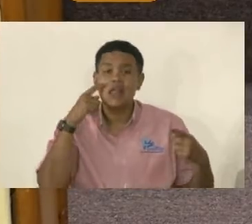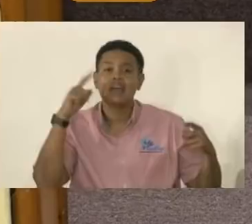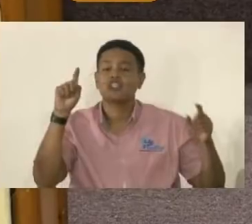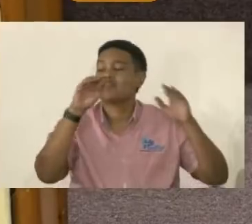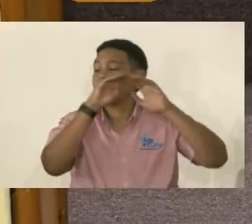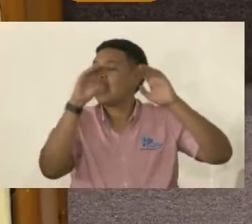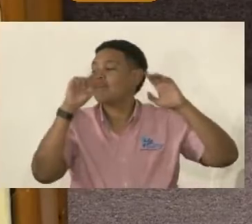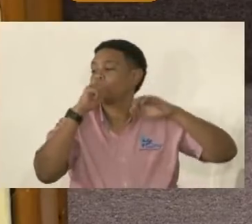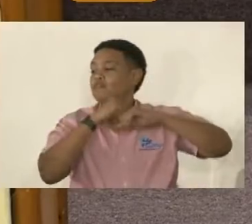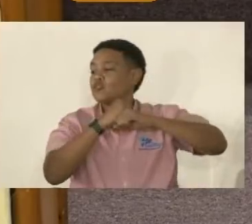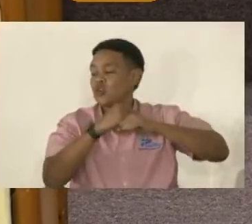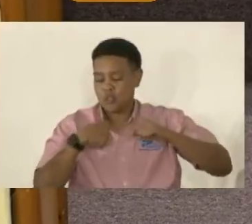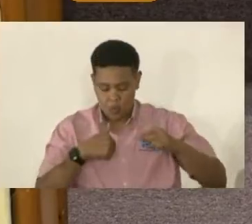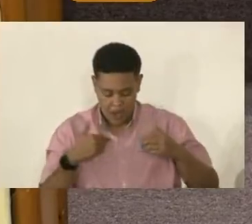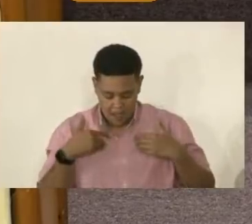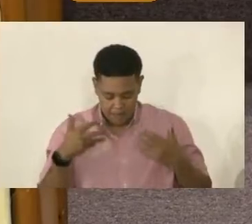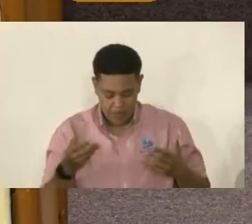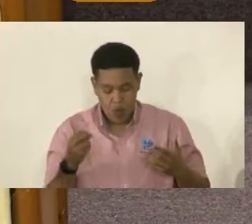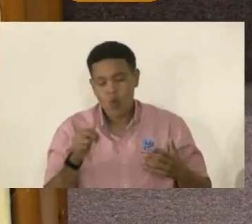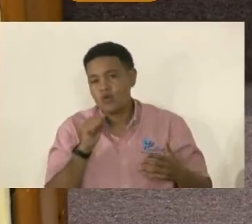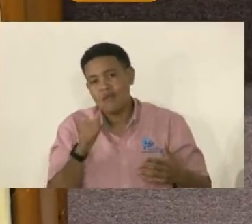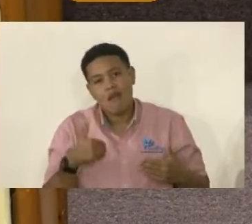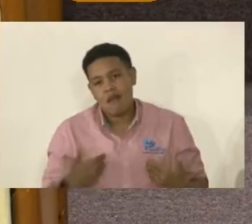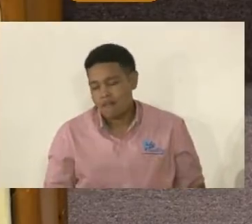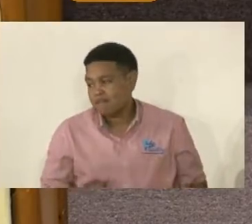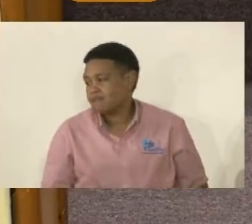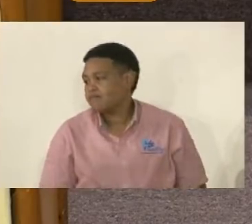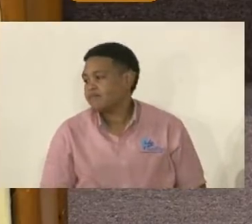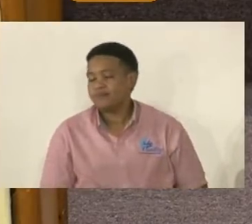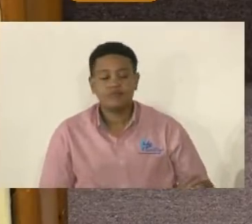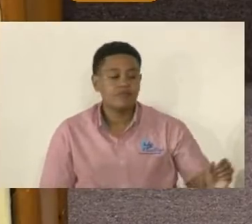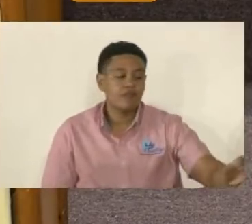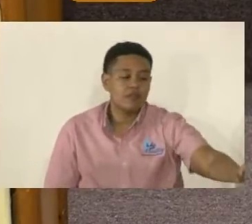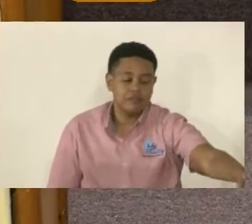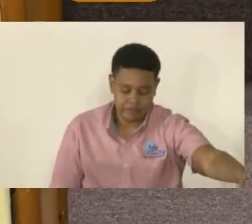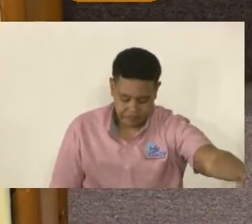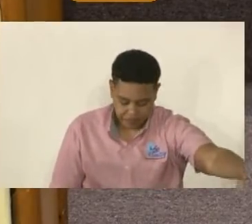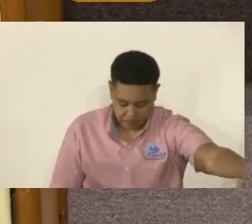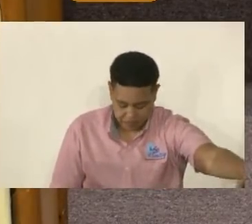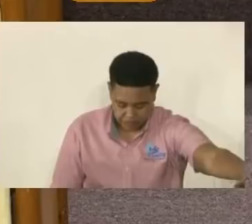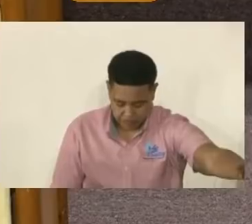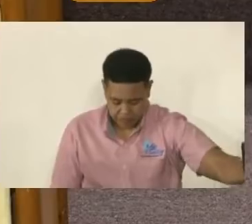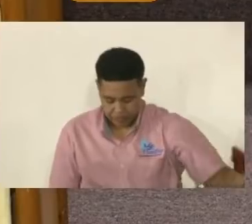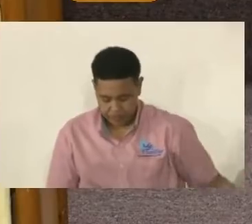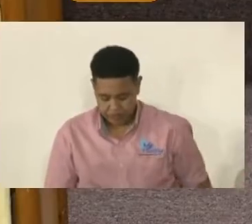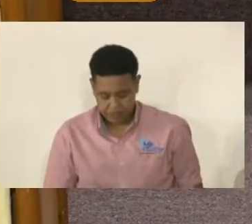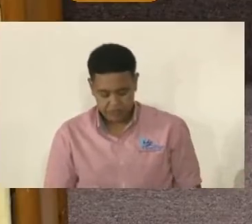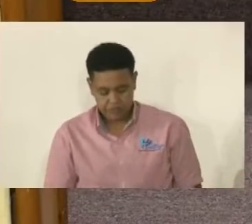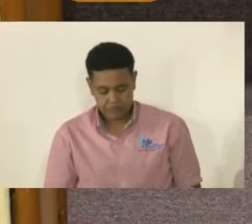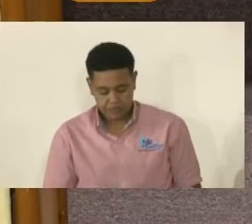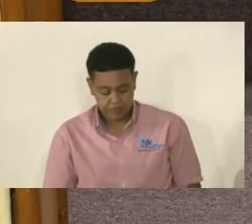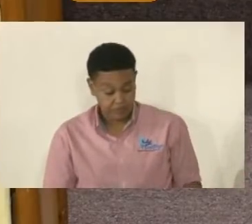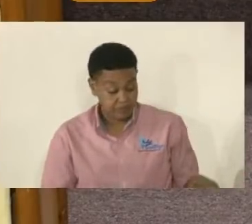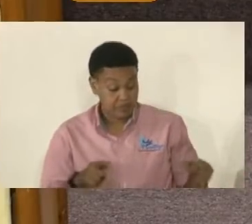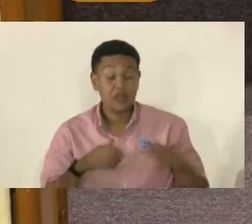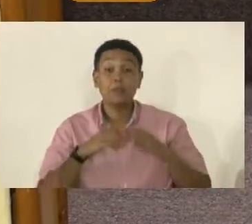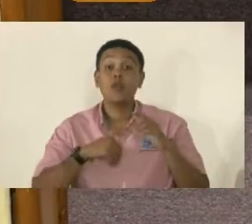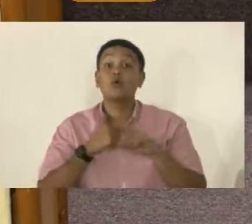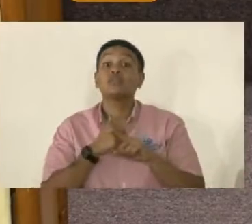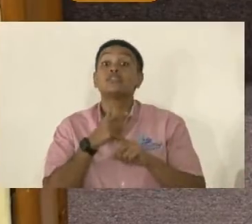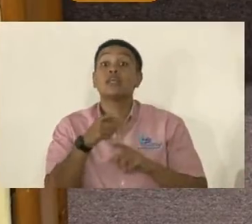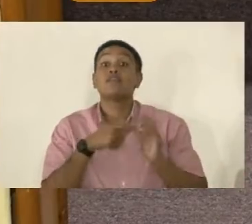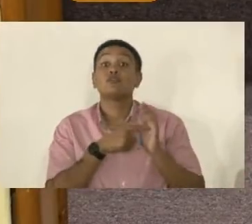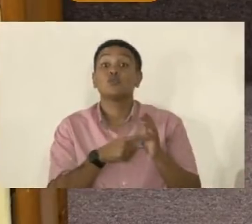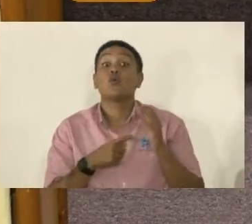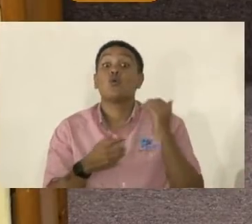levels of security we have or don't have. The table below clearly shows that as a nation we have not sufficiently prioritized